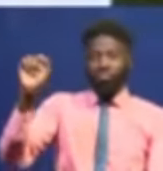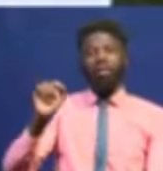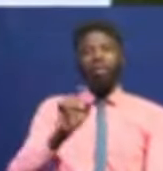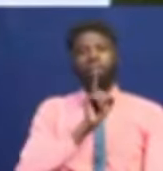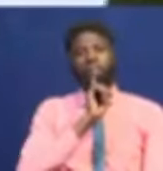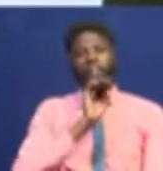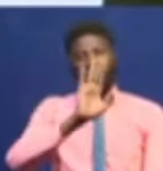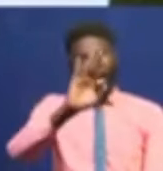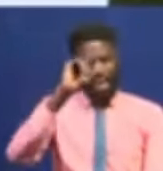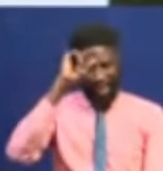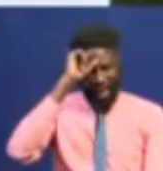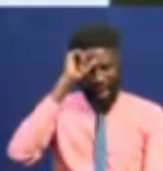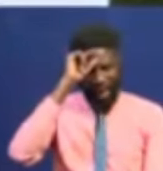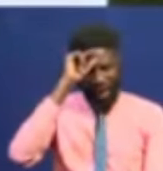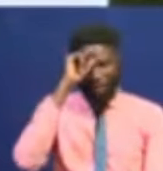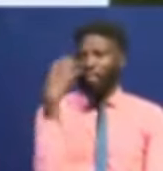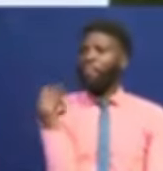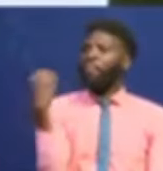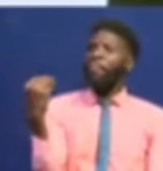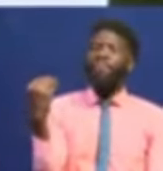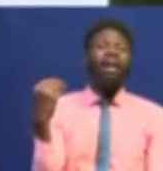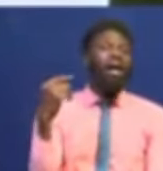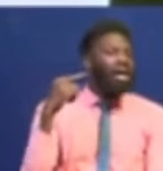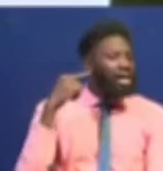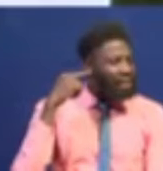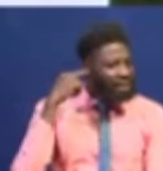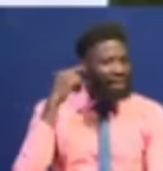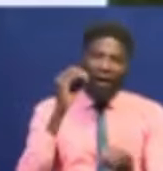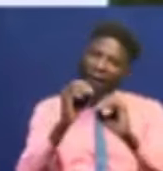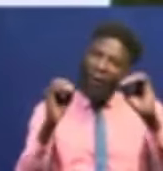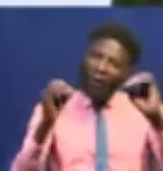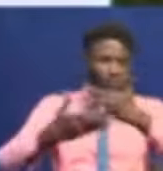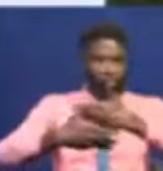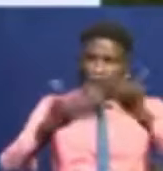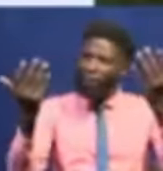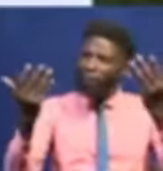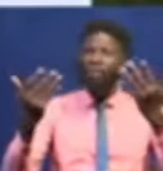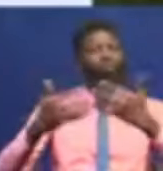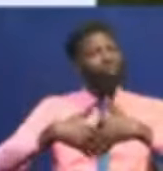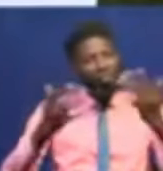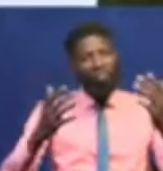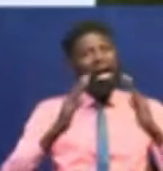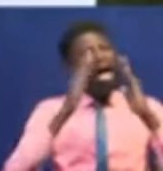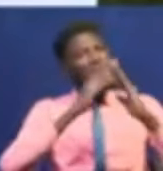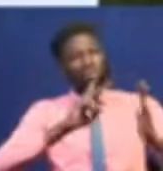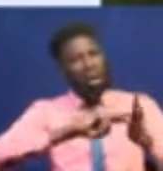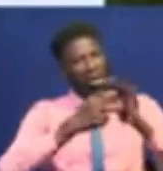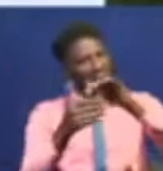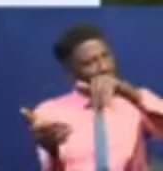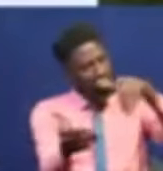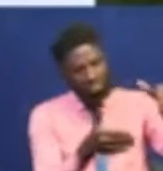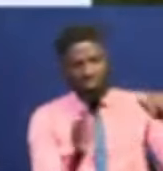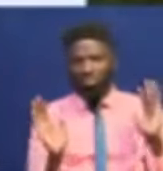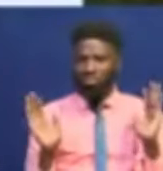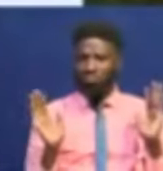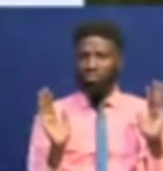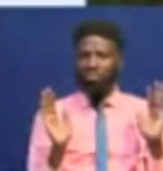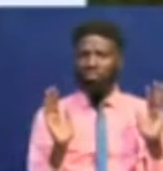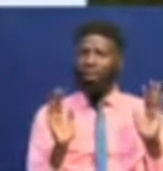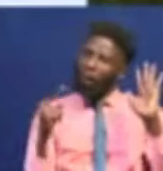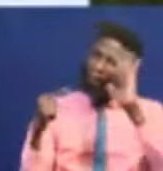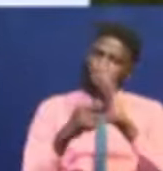government, until the other day, could not listen to anybody. It's not about the housing project. It's about